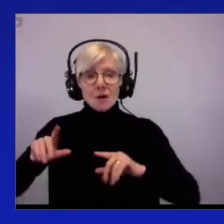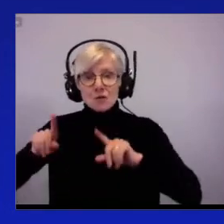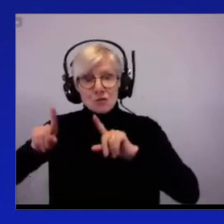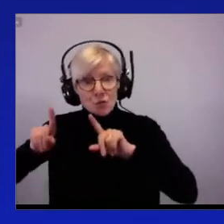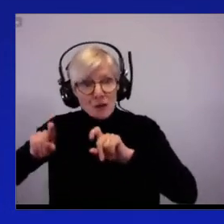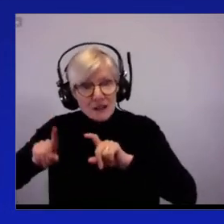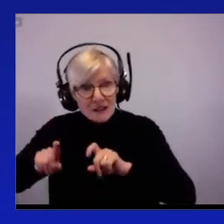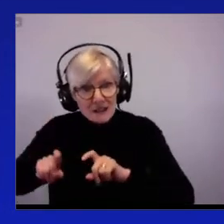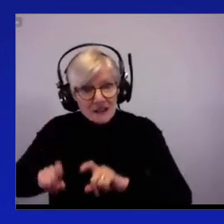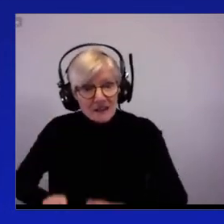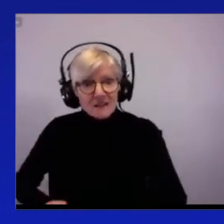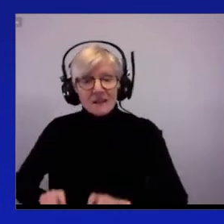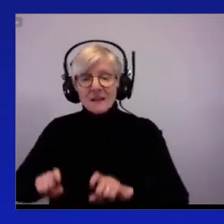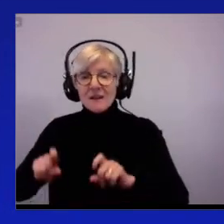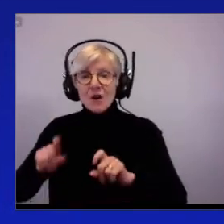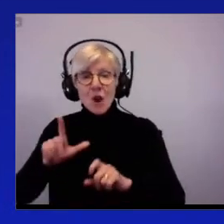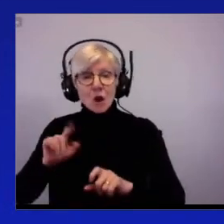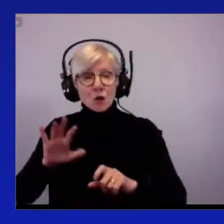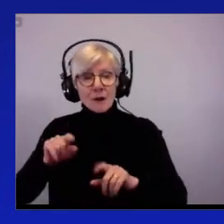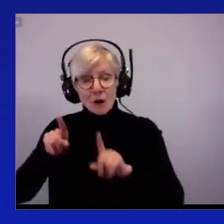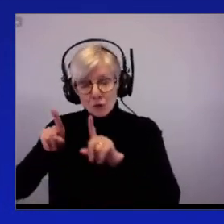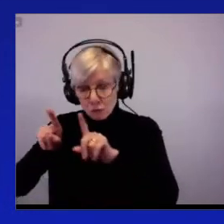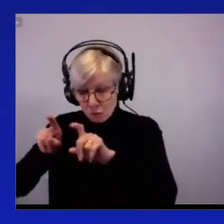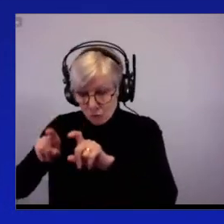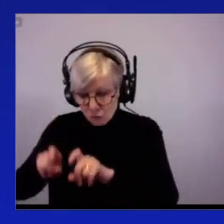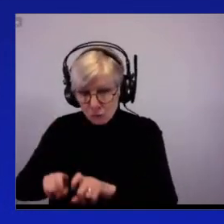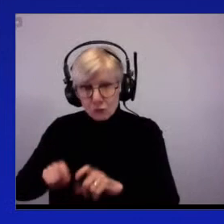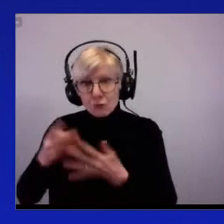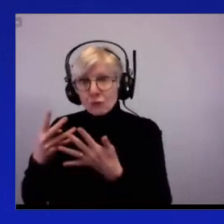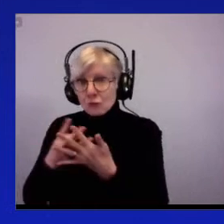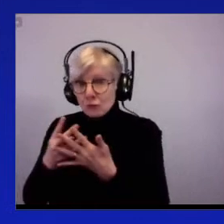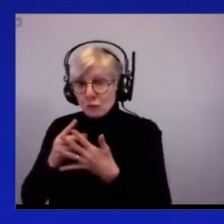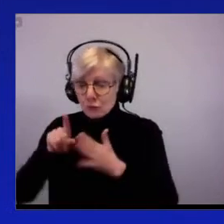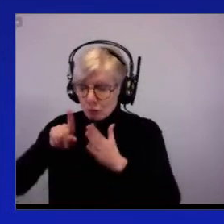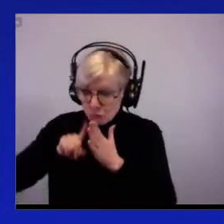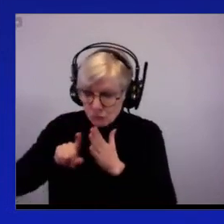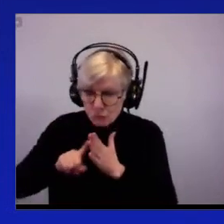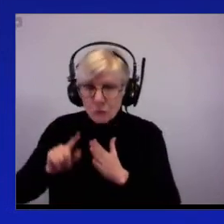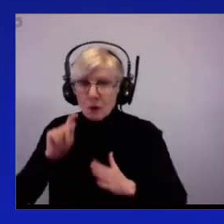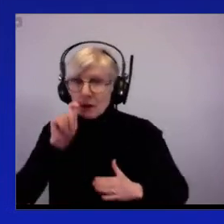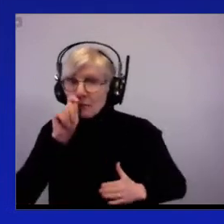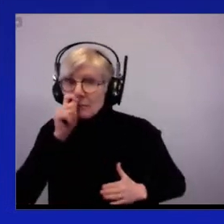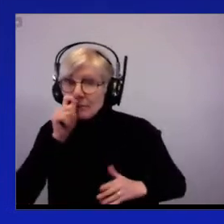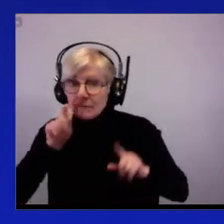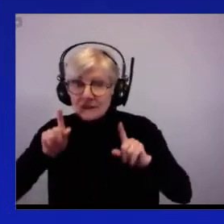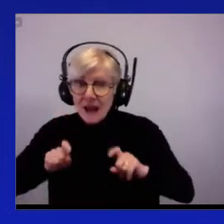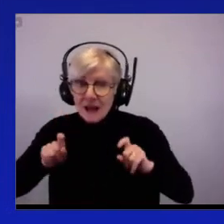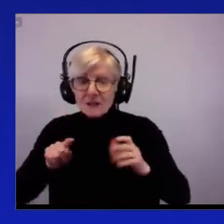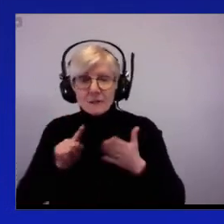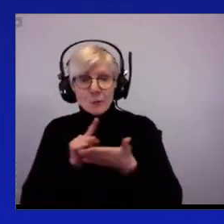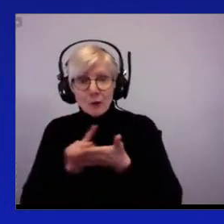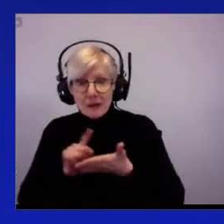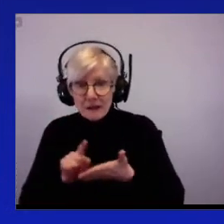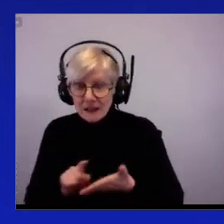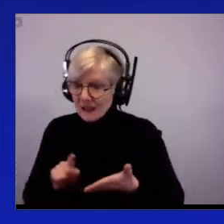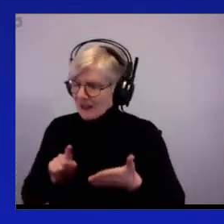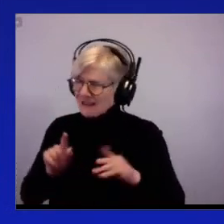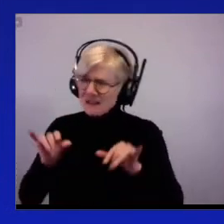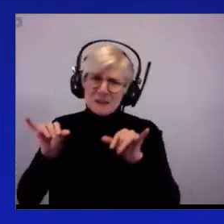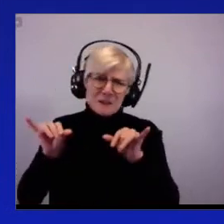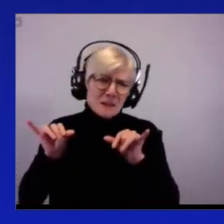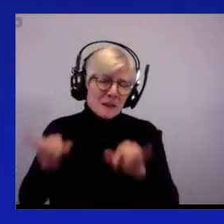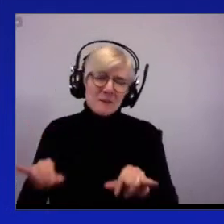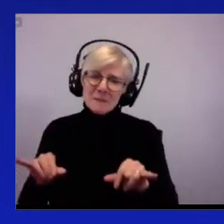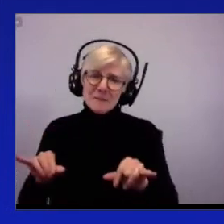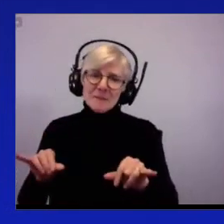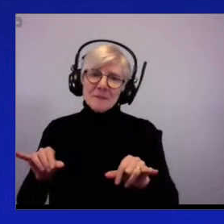done, for instance, in long-term care homes, the testing for COVID, once a week or more, these things have